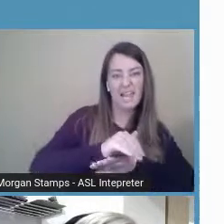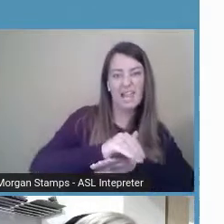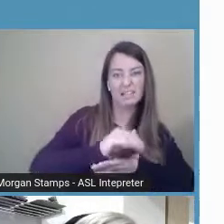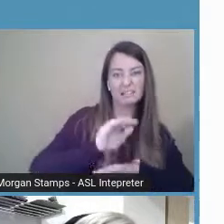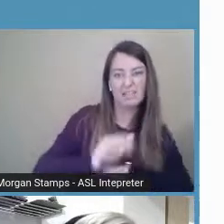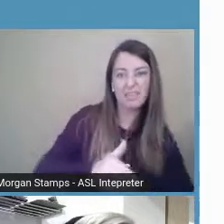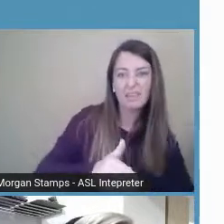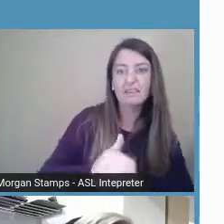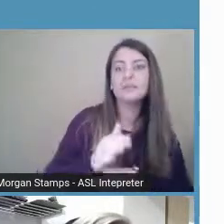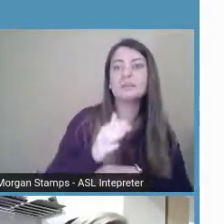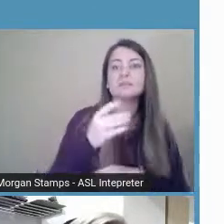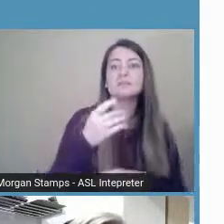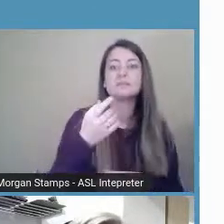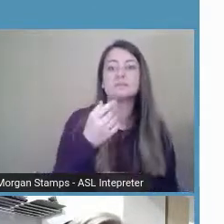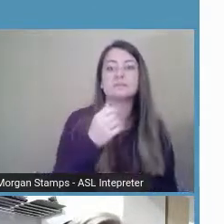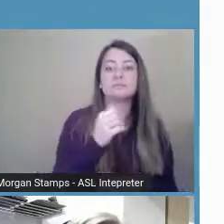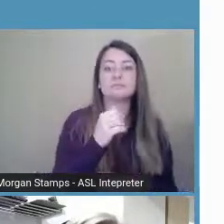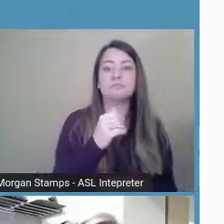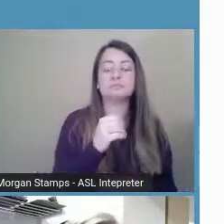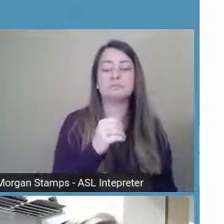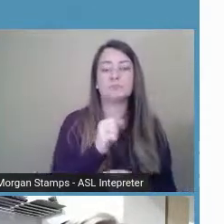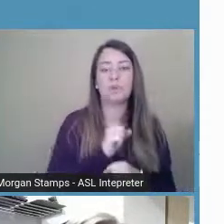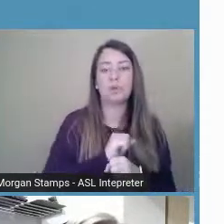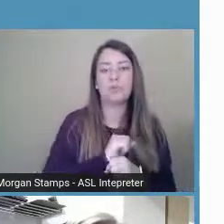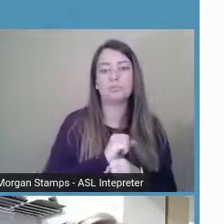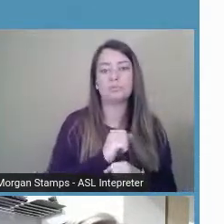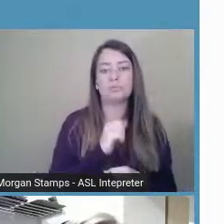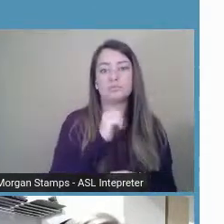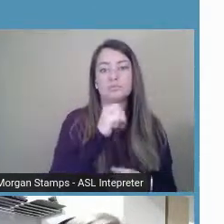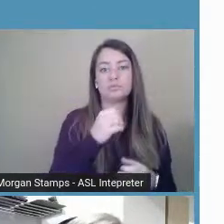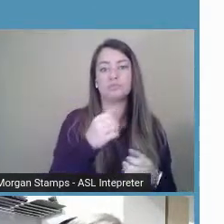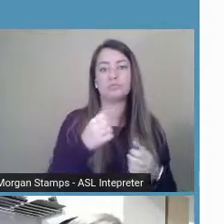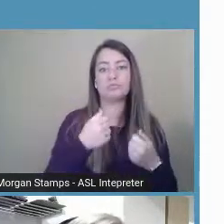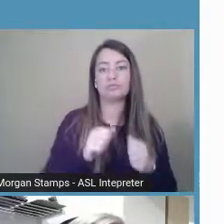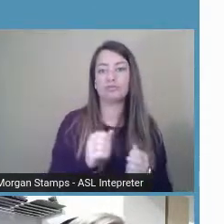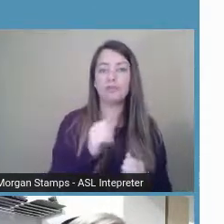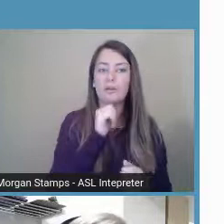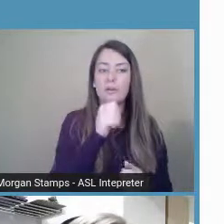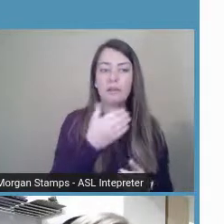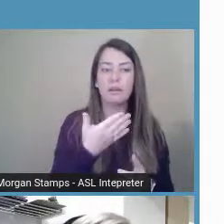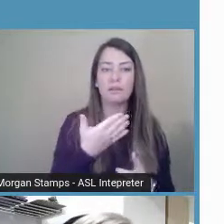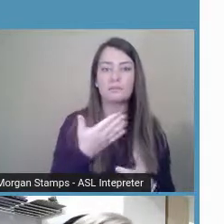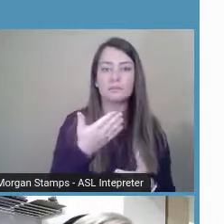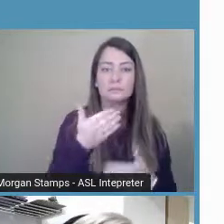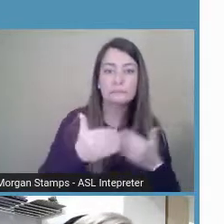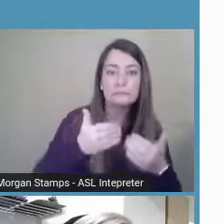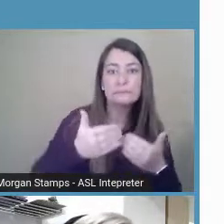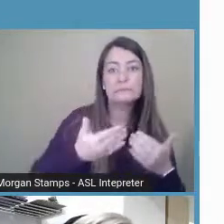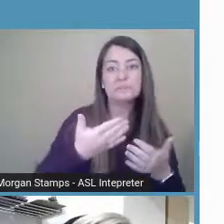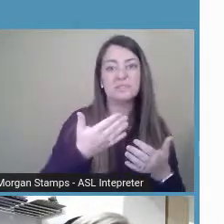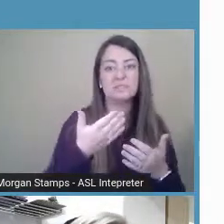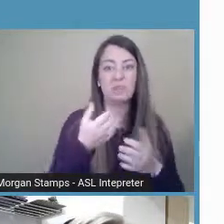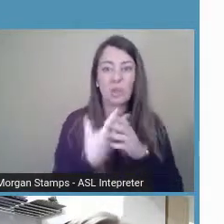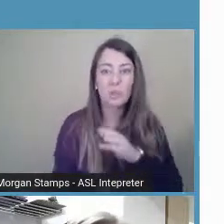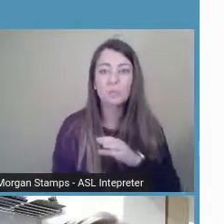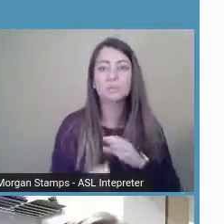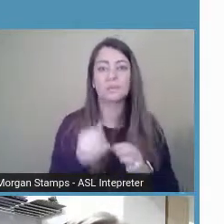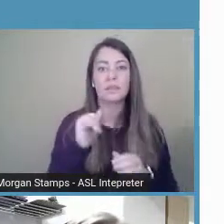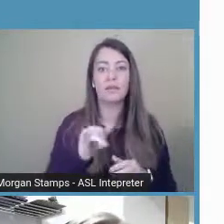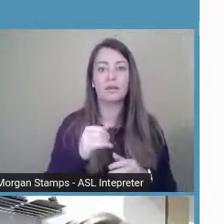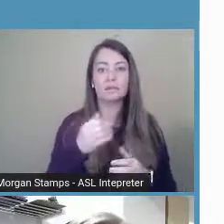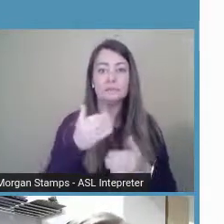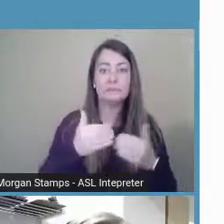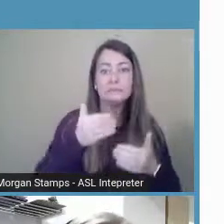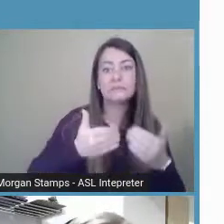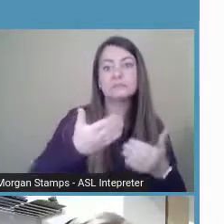offer. We wanted all Third Thursday programs to be lighthearted, fun opportunities for socialization and